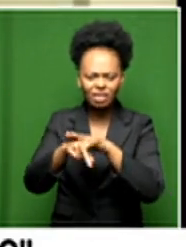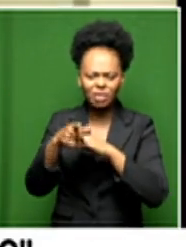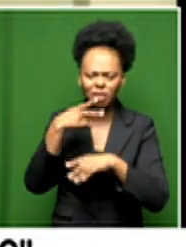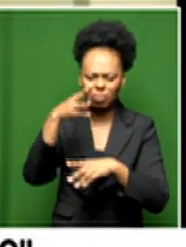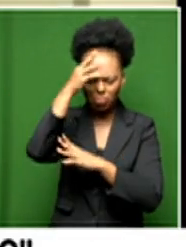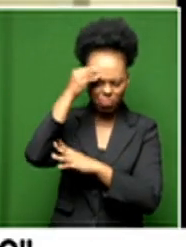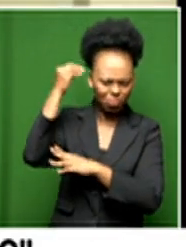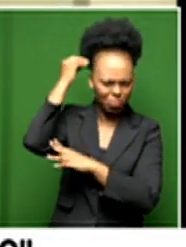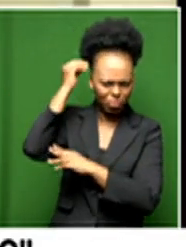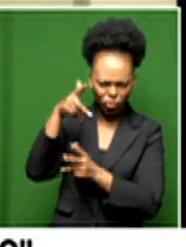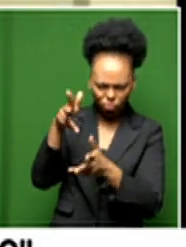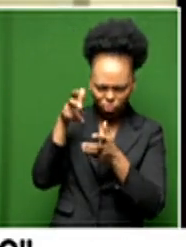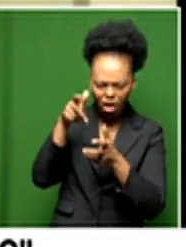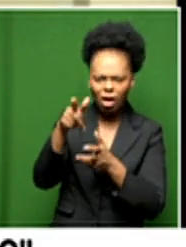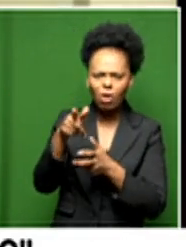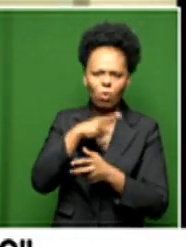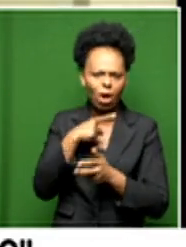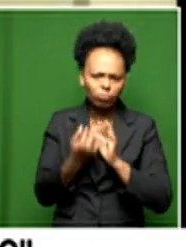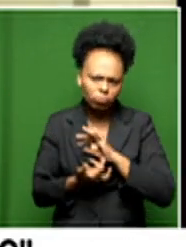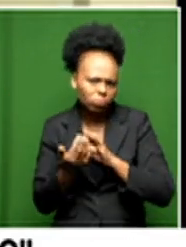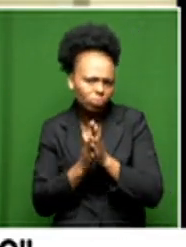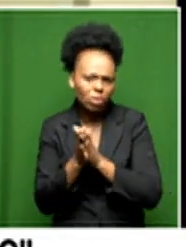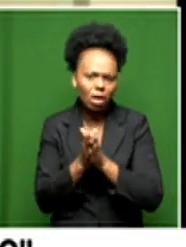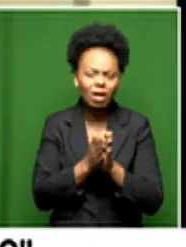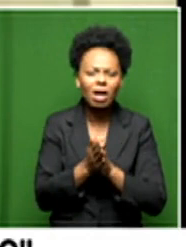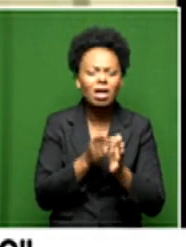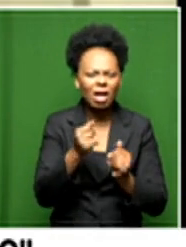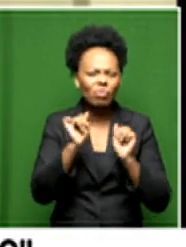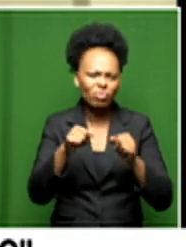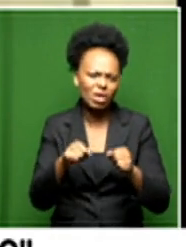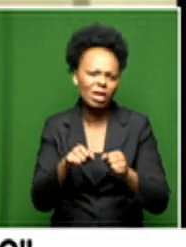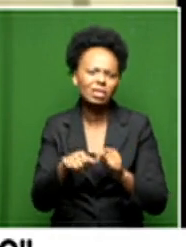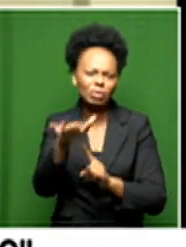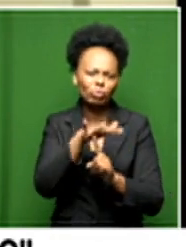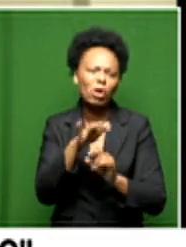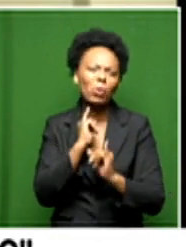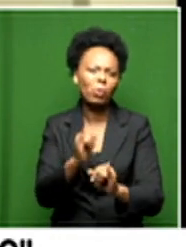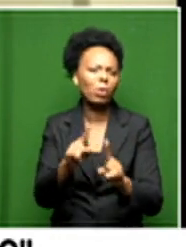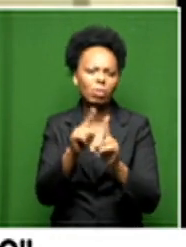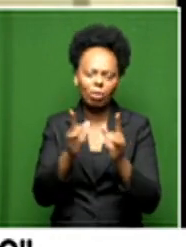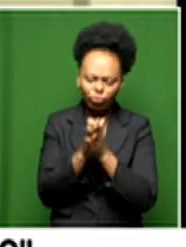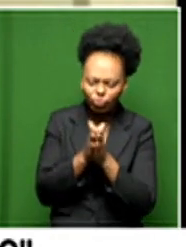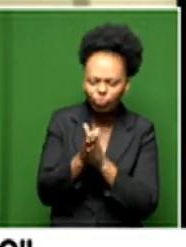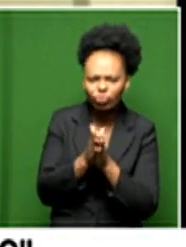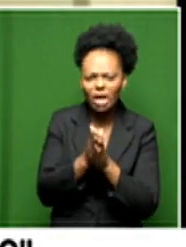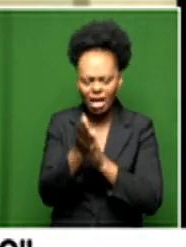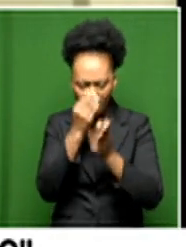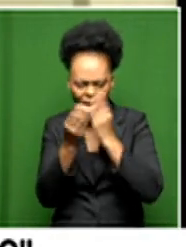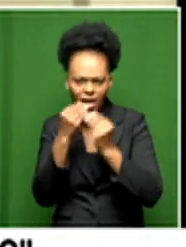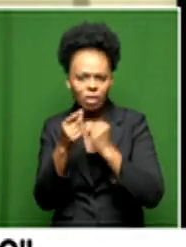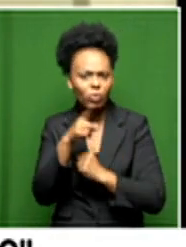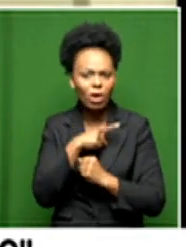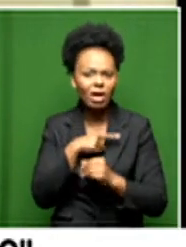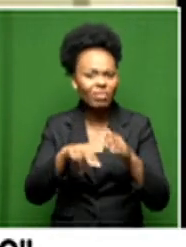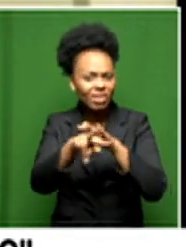me just because they were so eager to learn. A lot of them at that point nobody had a fridge in the village.